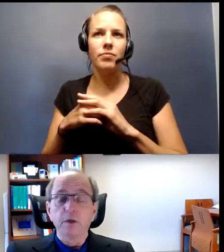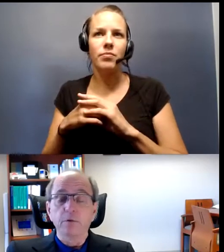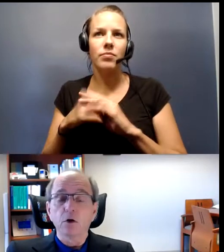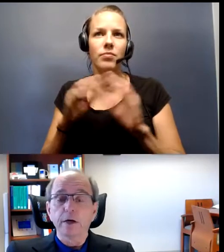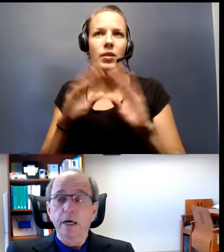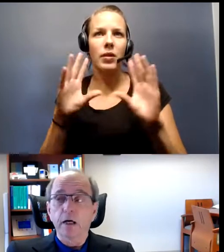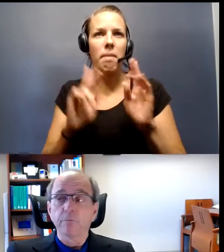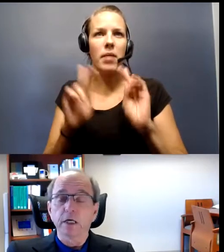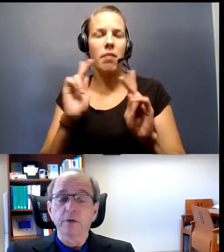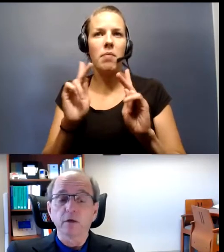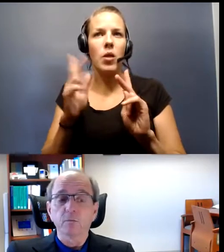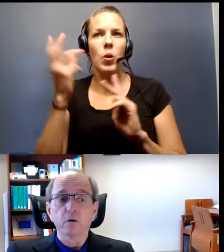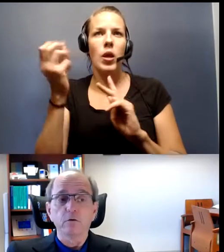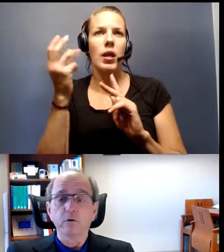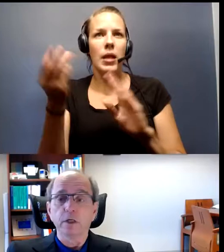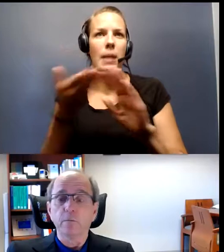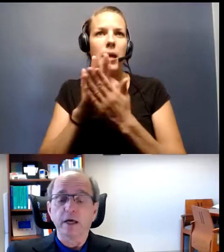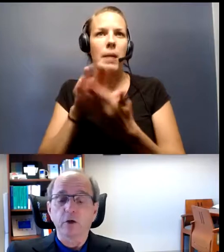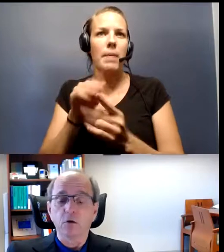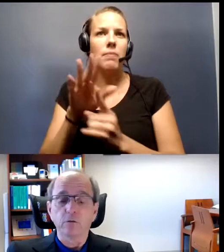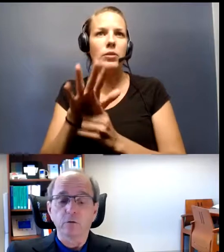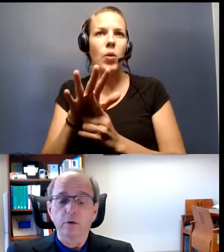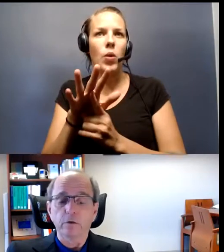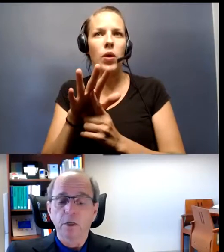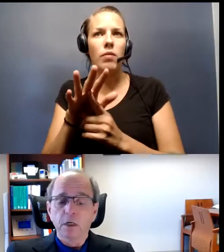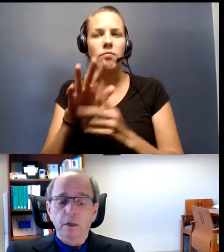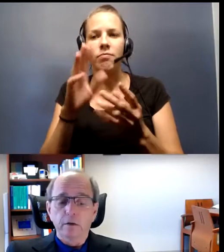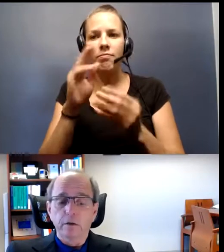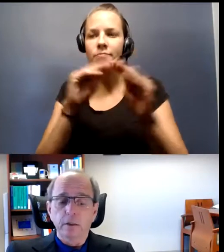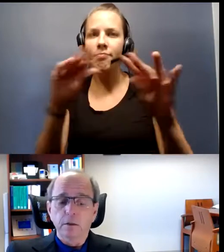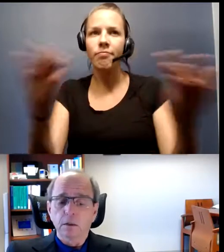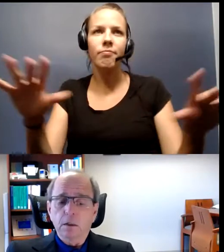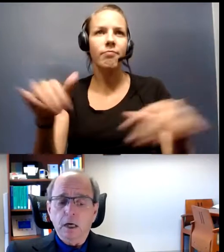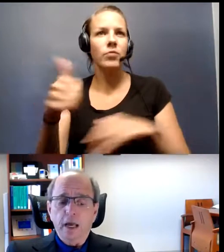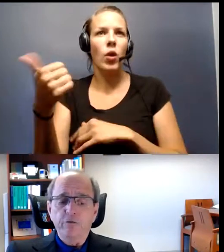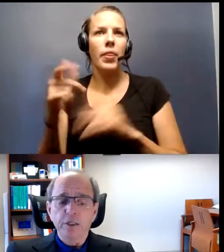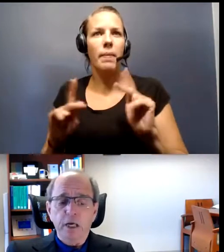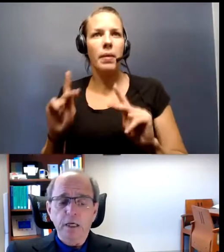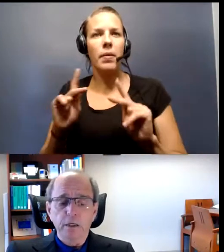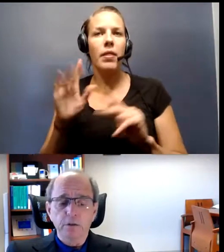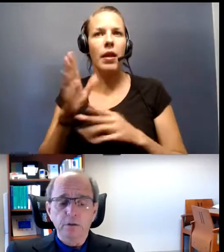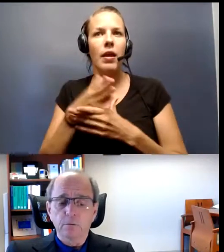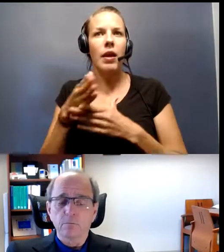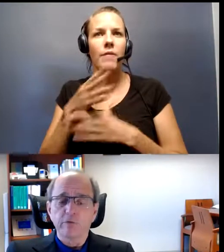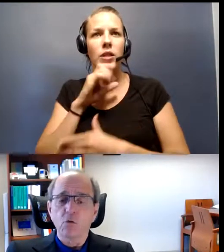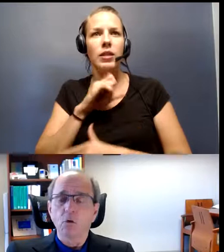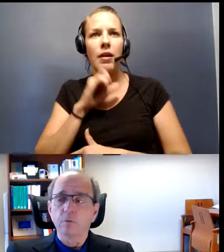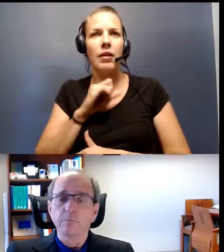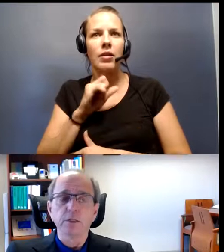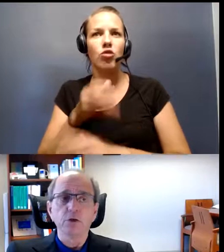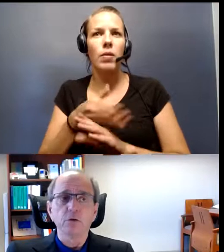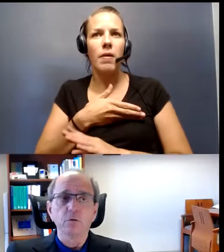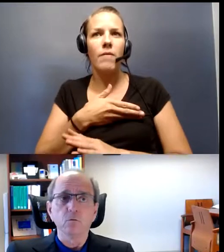Obviously, people are going out, becoming exposed to it and passing on to others. The average age